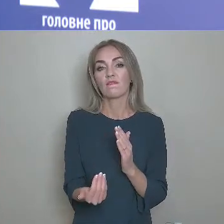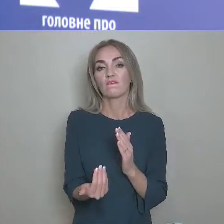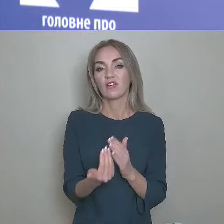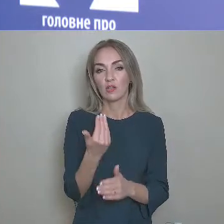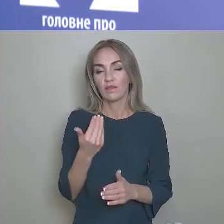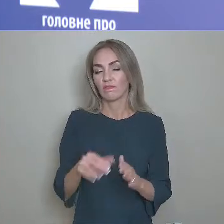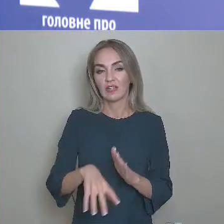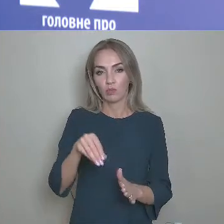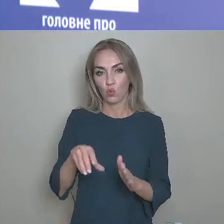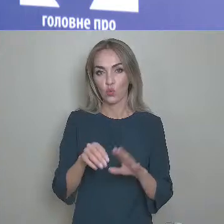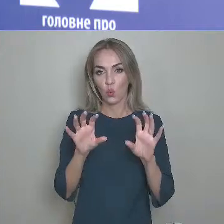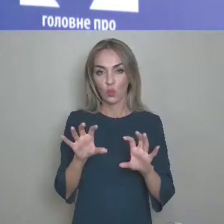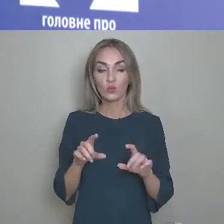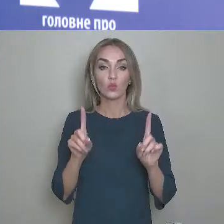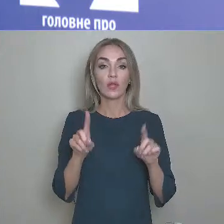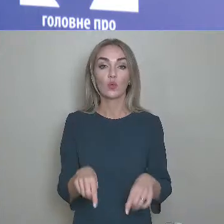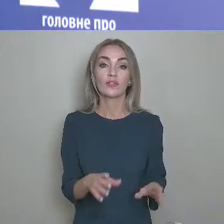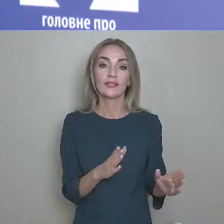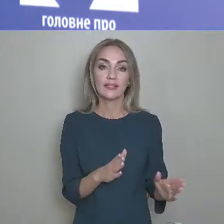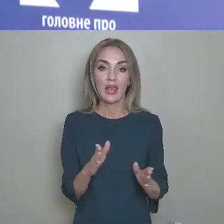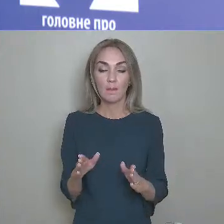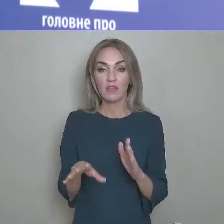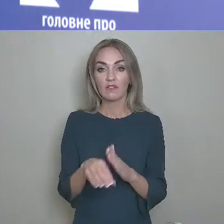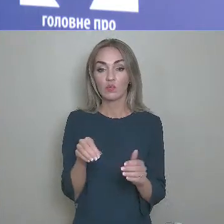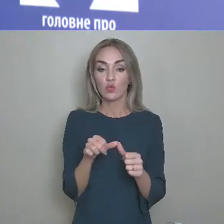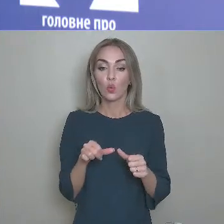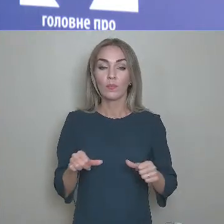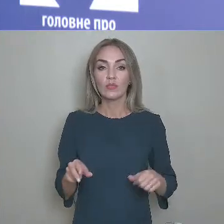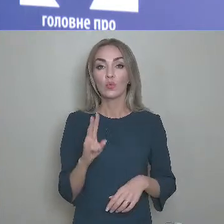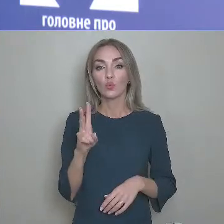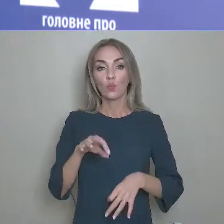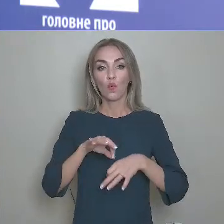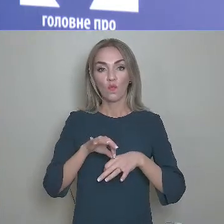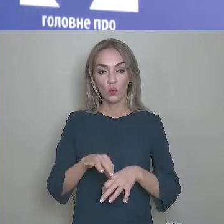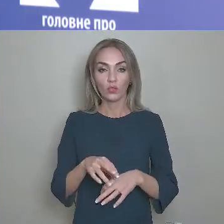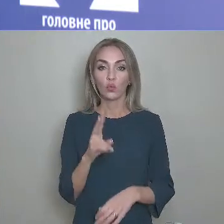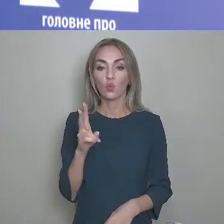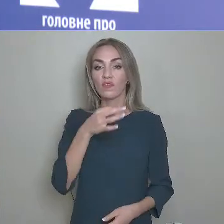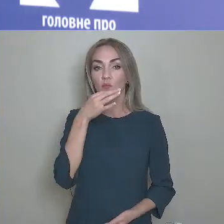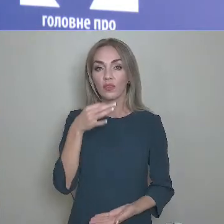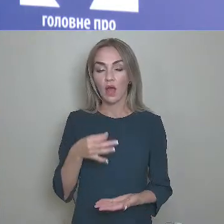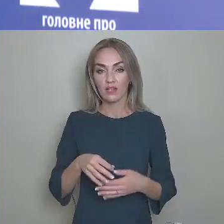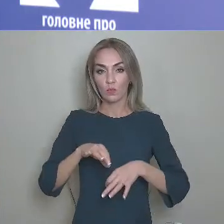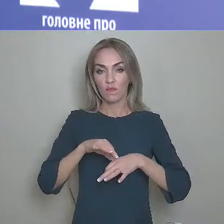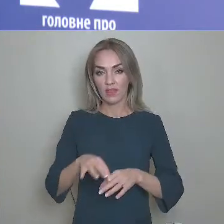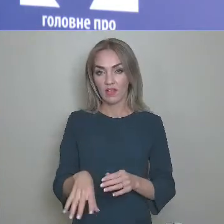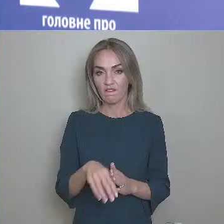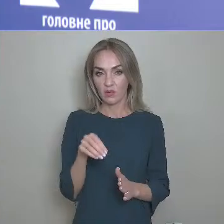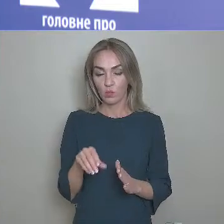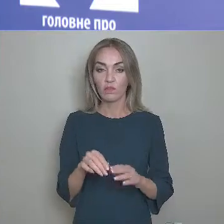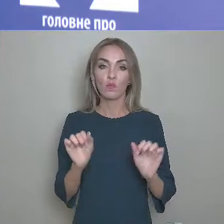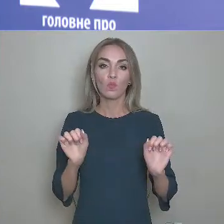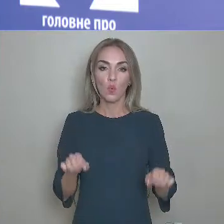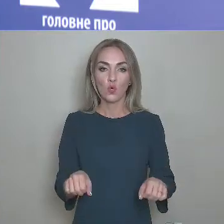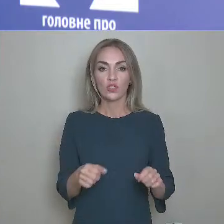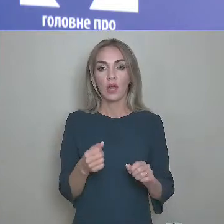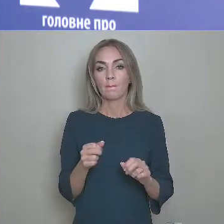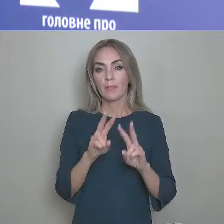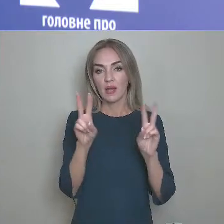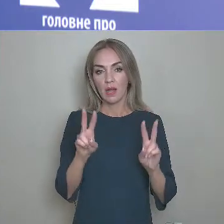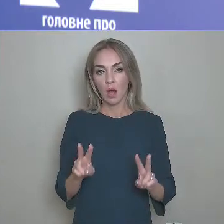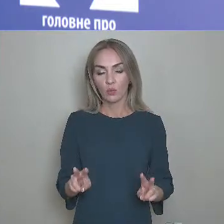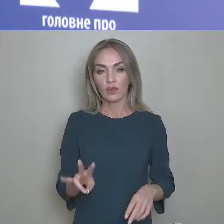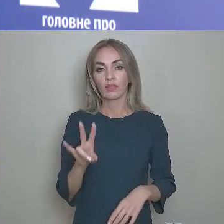phases, the novelties in the election code and the system of electoral commissions, who is responsible for carrying out the elections.